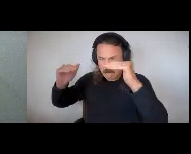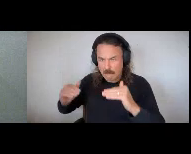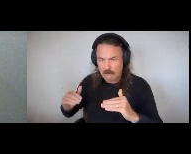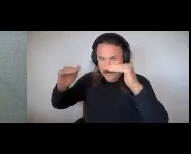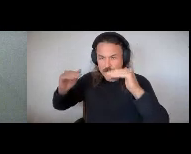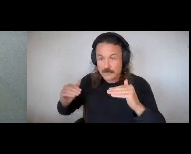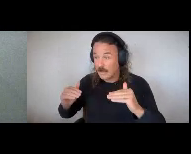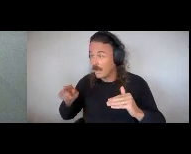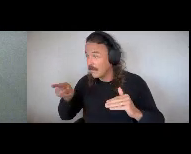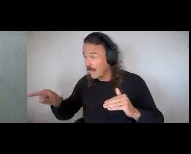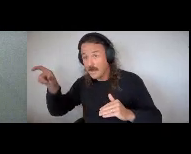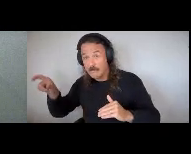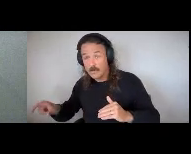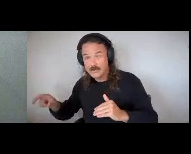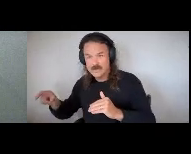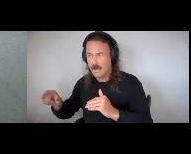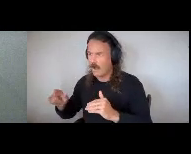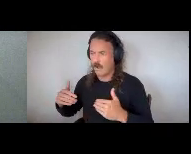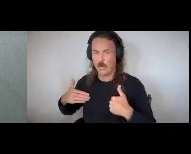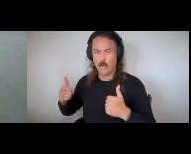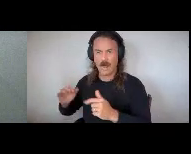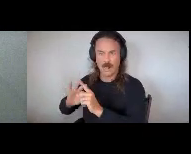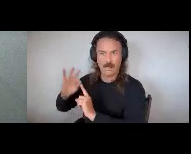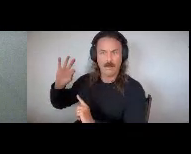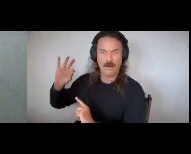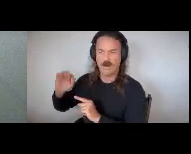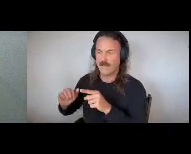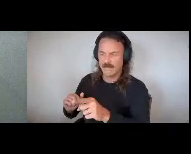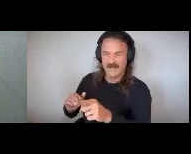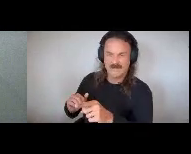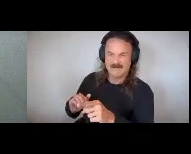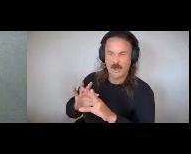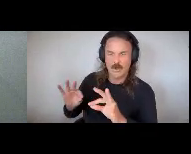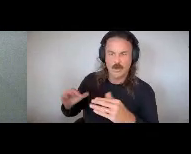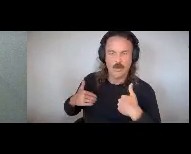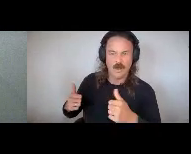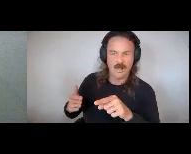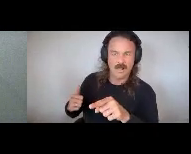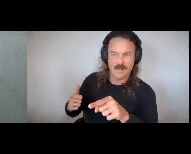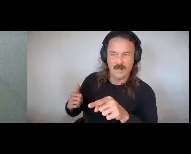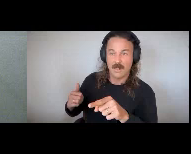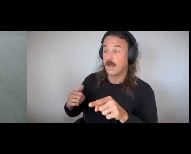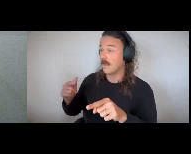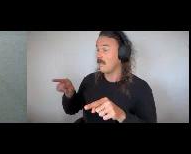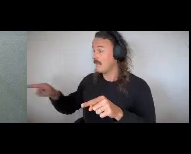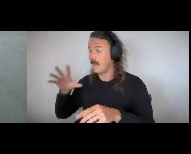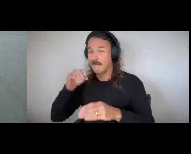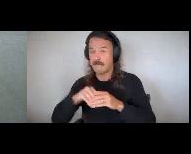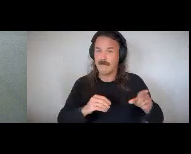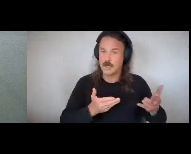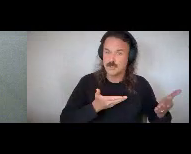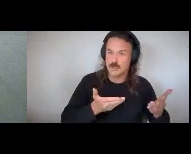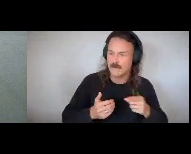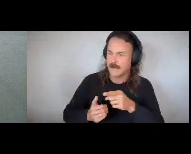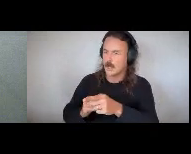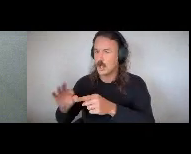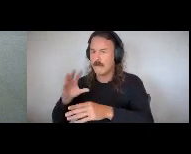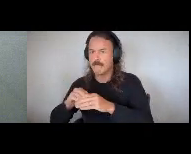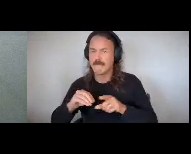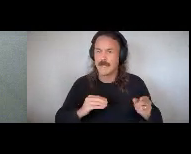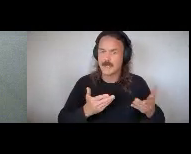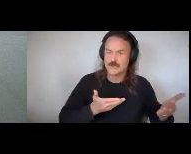of well-being because of the service that they receive, or there's a change in the service, so there is a change in the well-being, we need that instrument, this